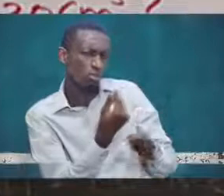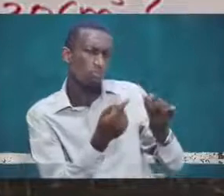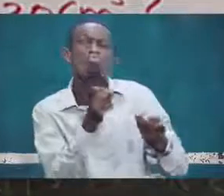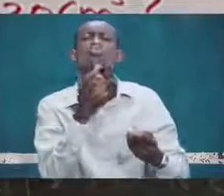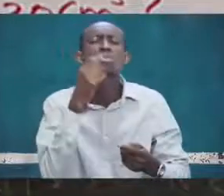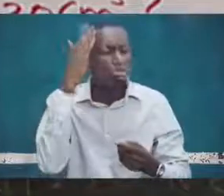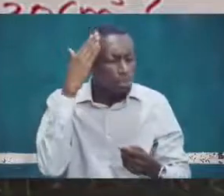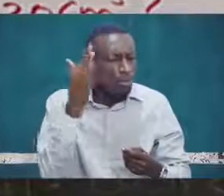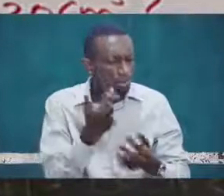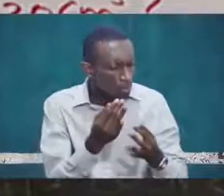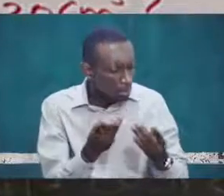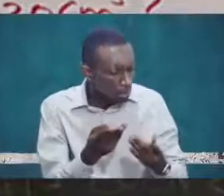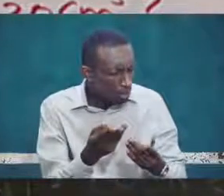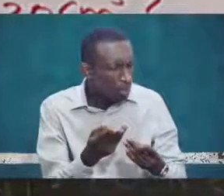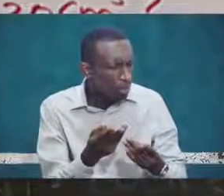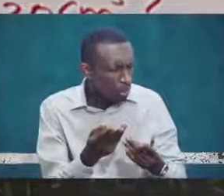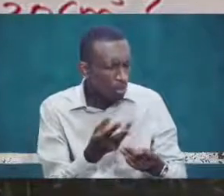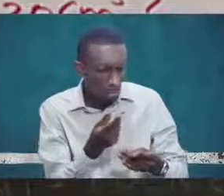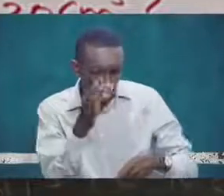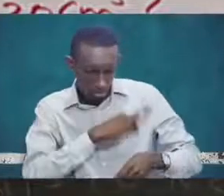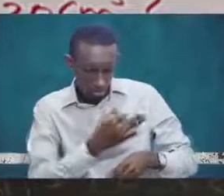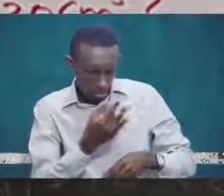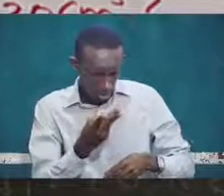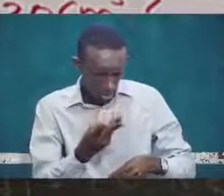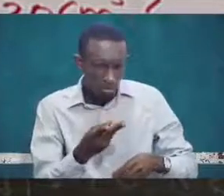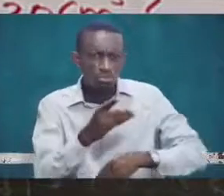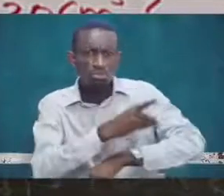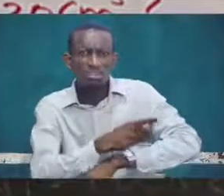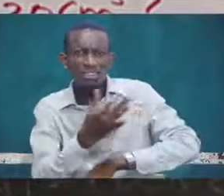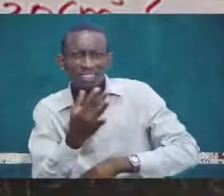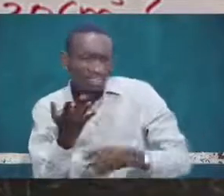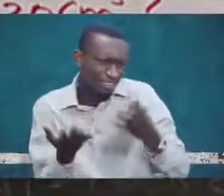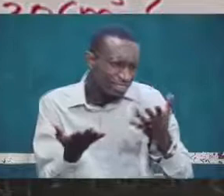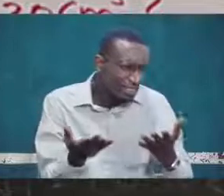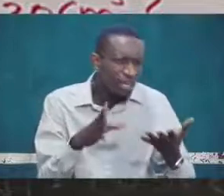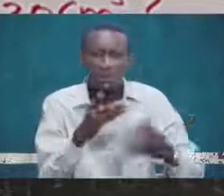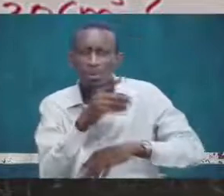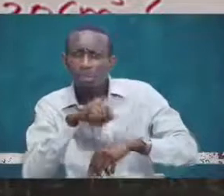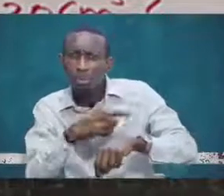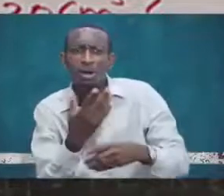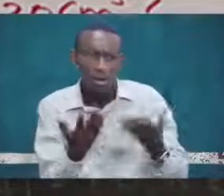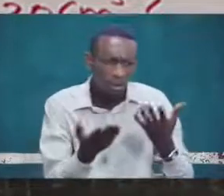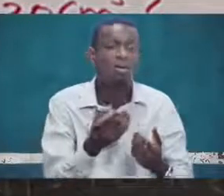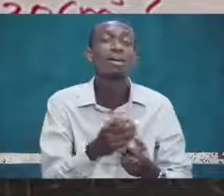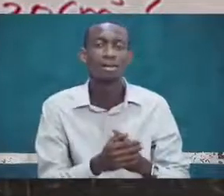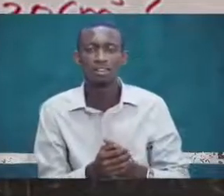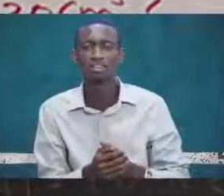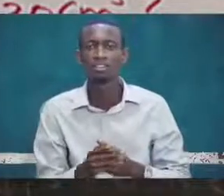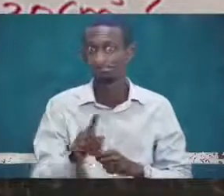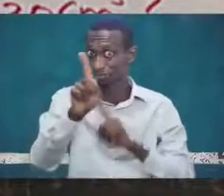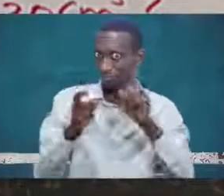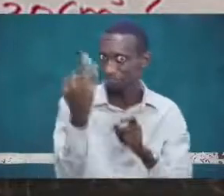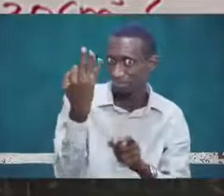find how much you will earn within this number of days, or maybe within this number of hours. The third